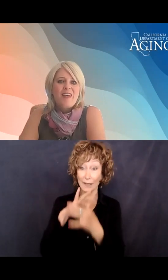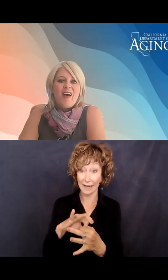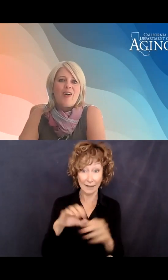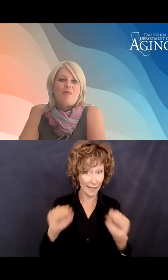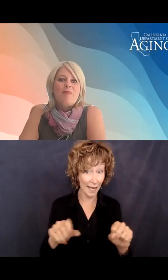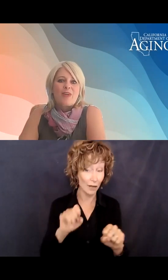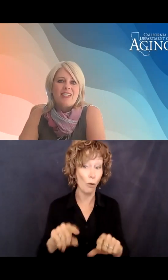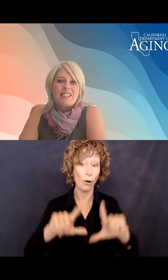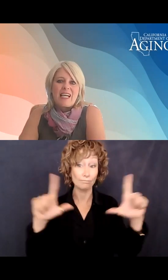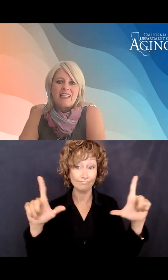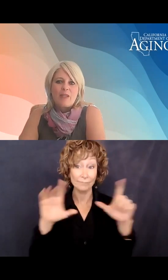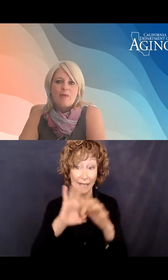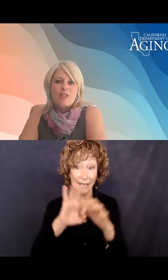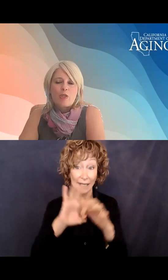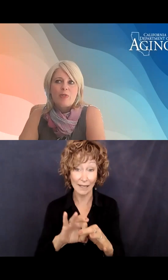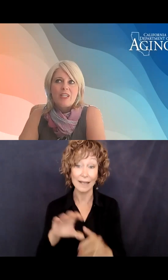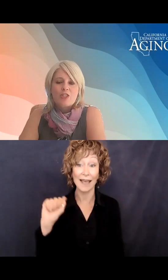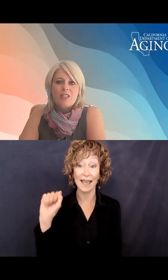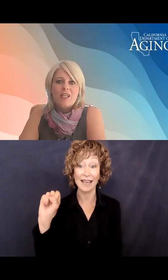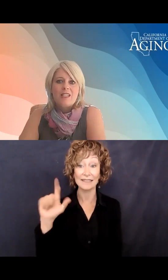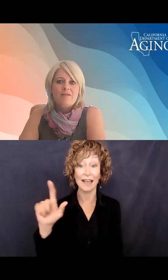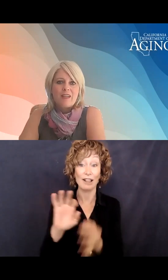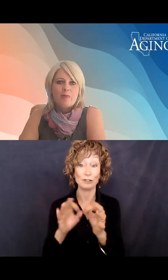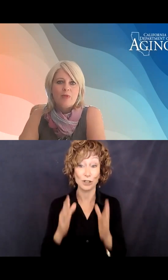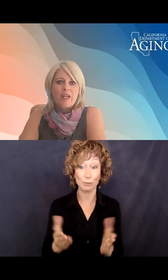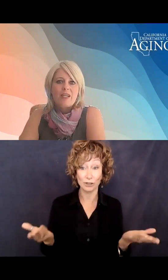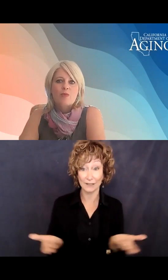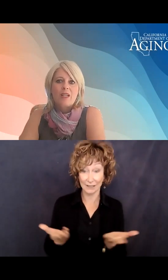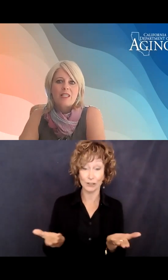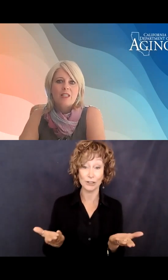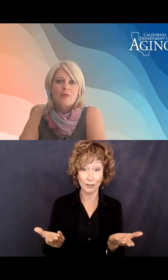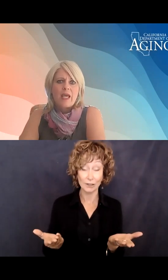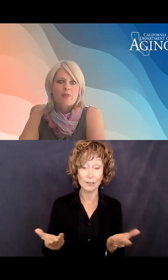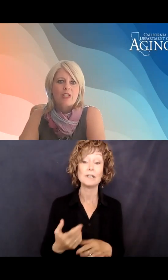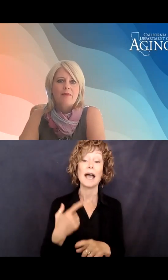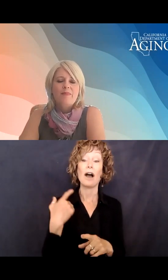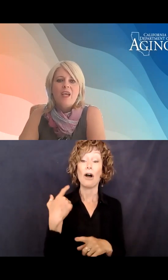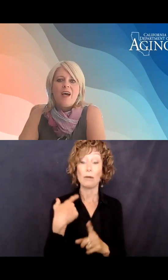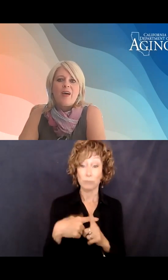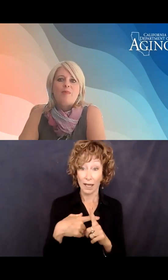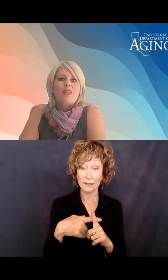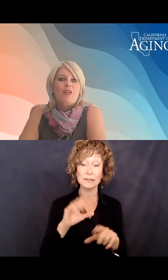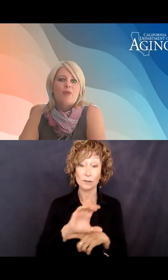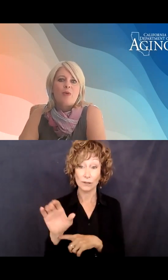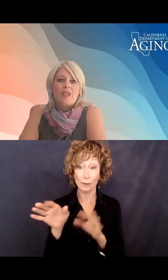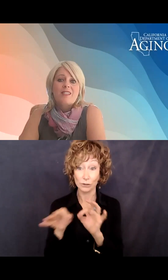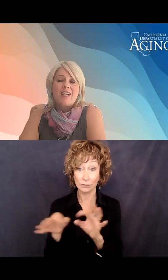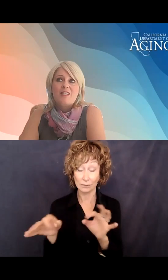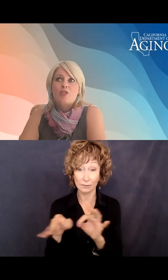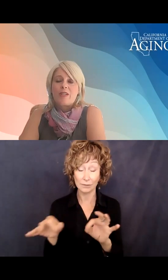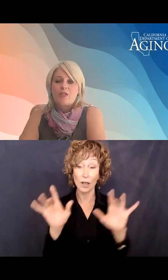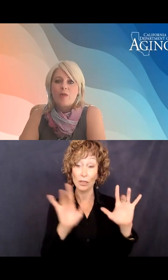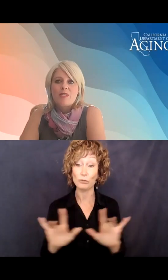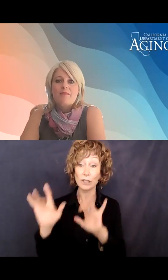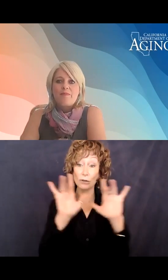have. American Sign Language interpretation is available, as well as closed captioning. The recording, slides,